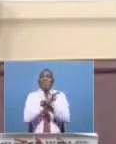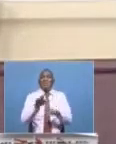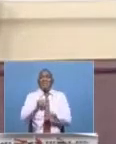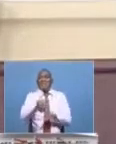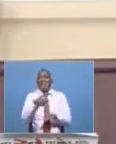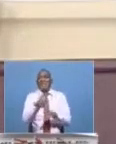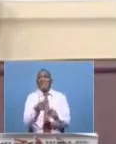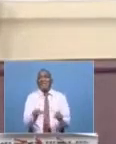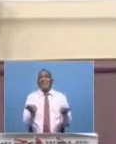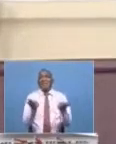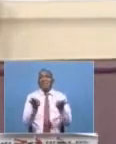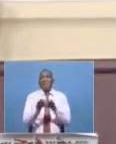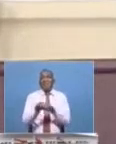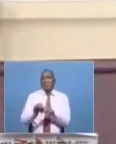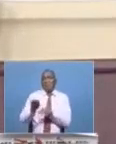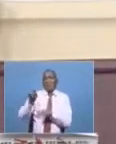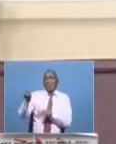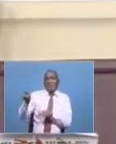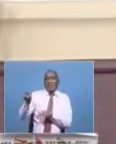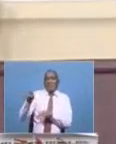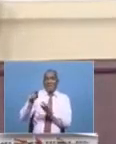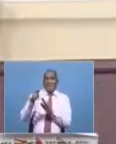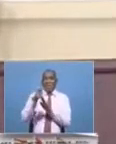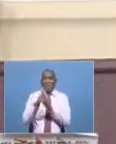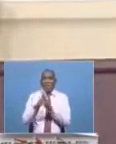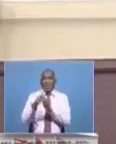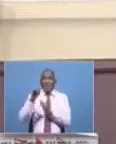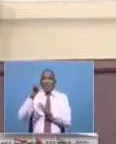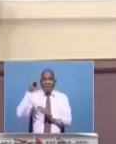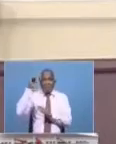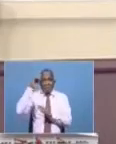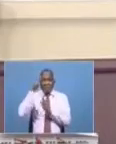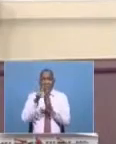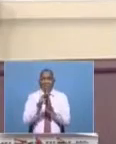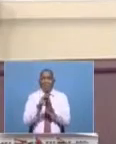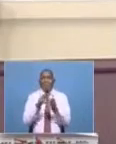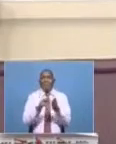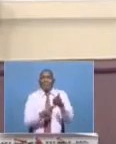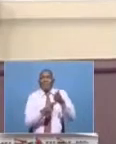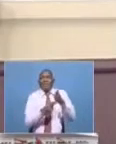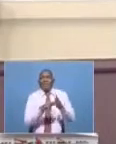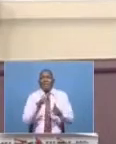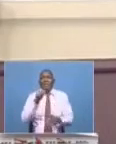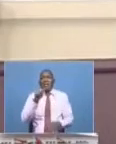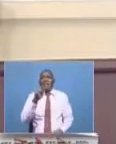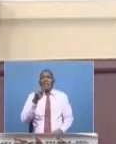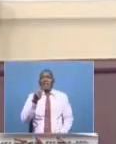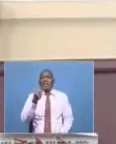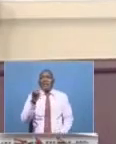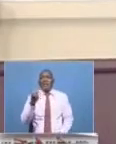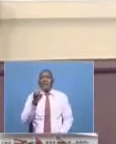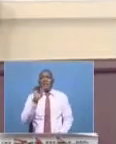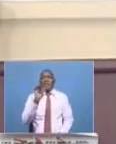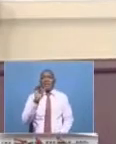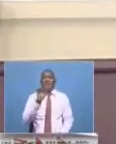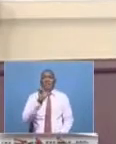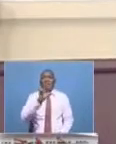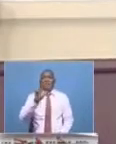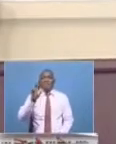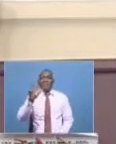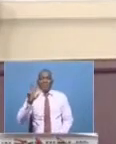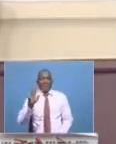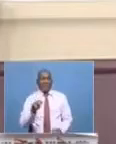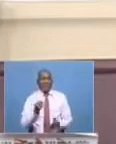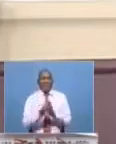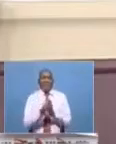reference here to Article 19(3) of the Constitution, which is a criminal matter, deals with